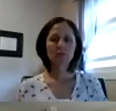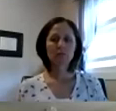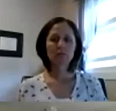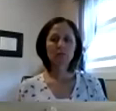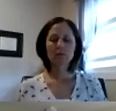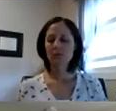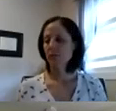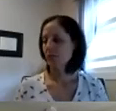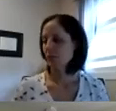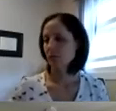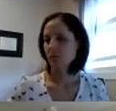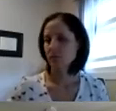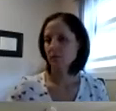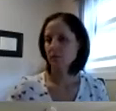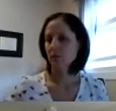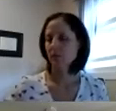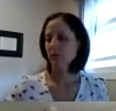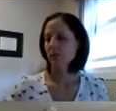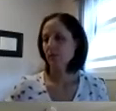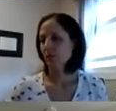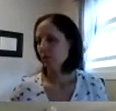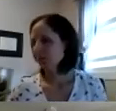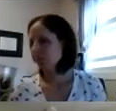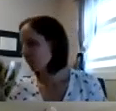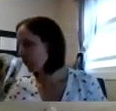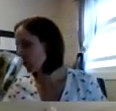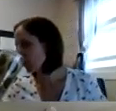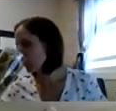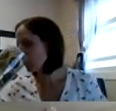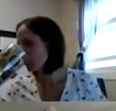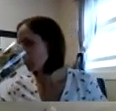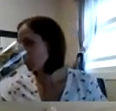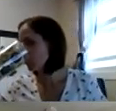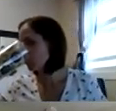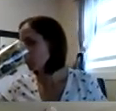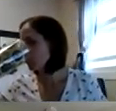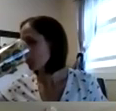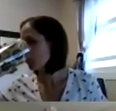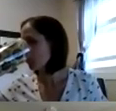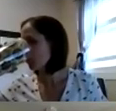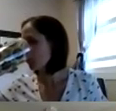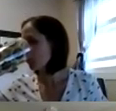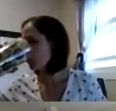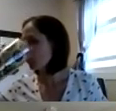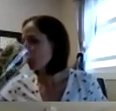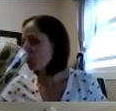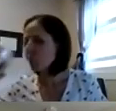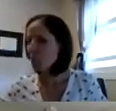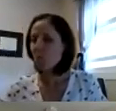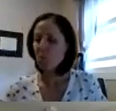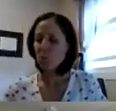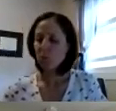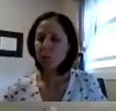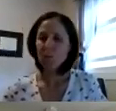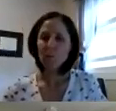funding is really twofold. There are two primary reasons for the CARES funding, and that's to help save jobs in the